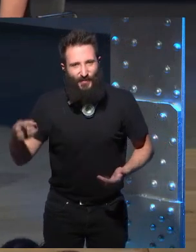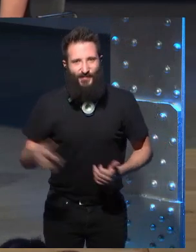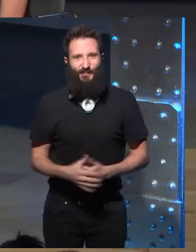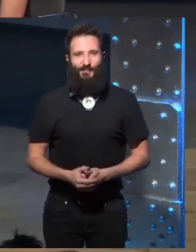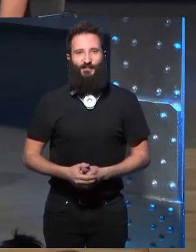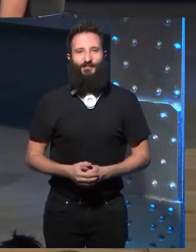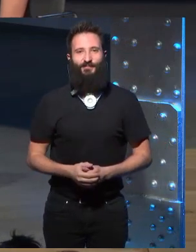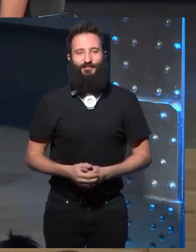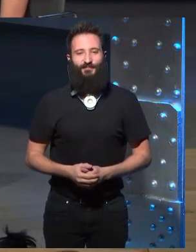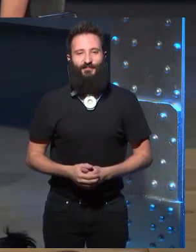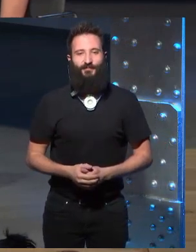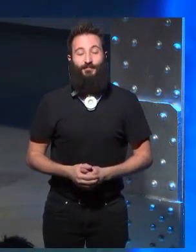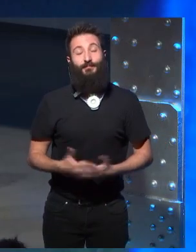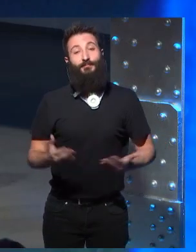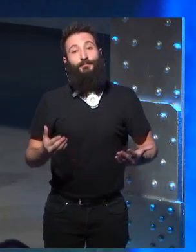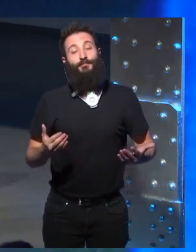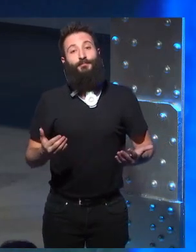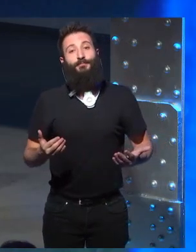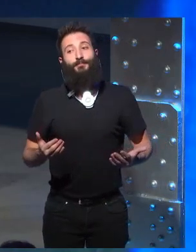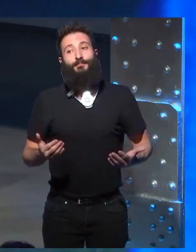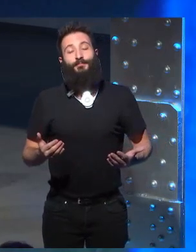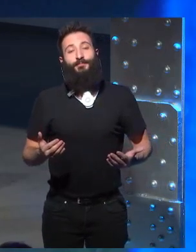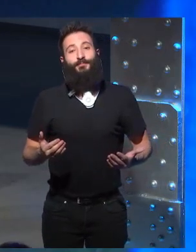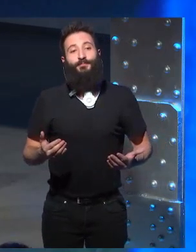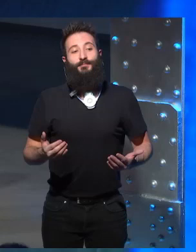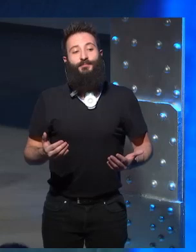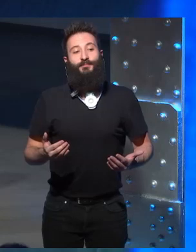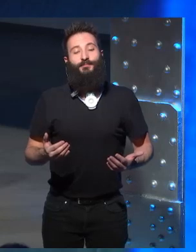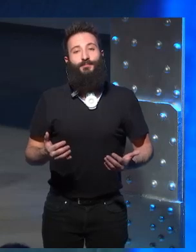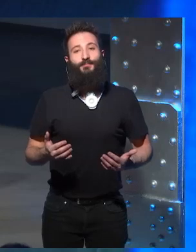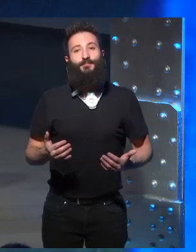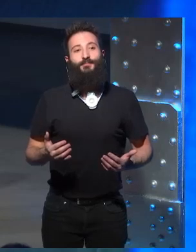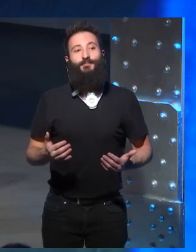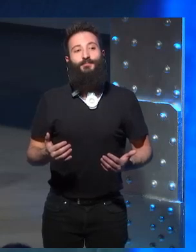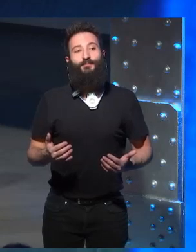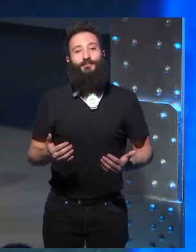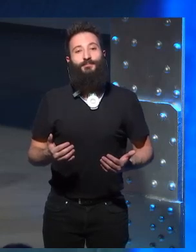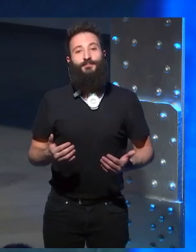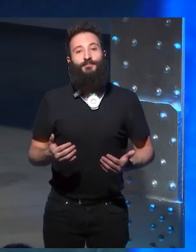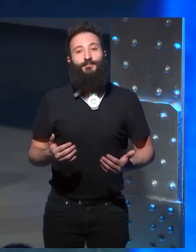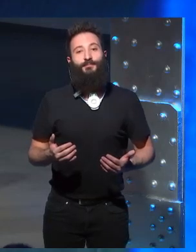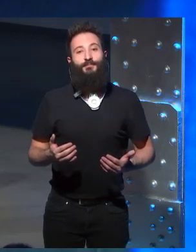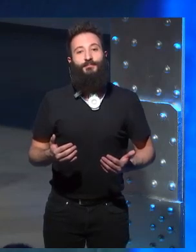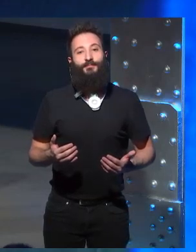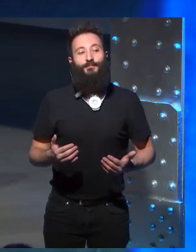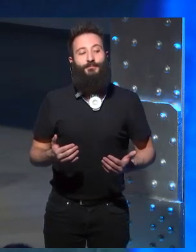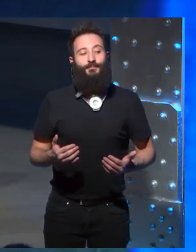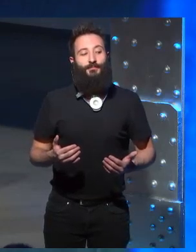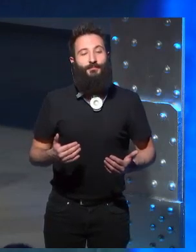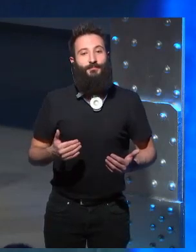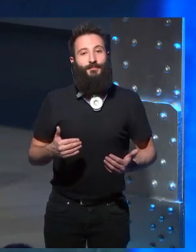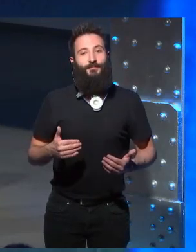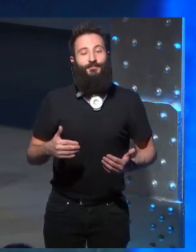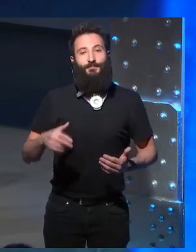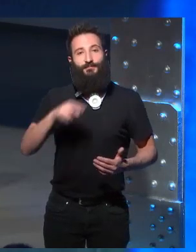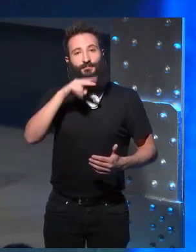pure reasoning. Well, it is a question of pure reasoning, but we're humans. We have feelings. Well, most of